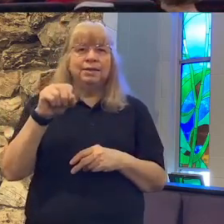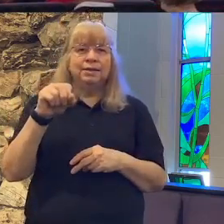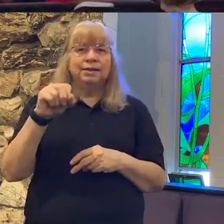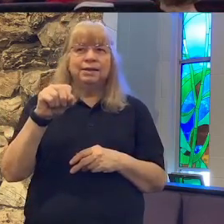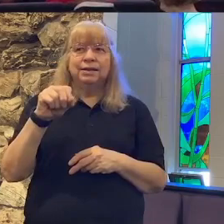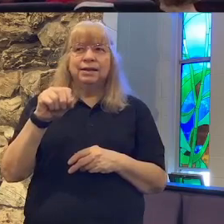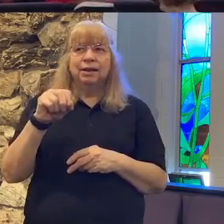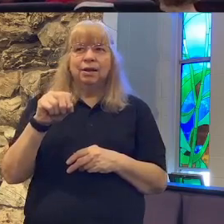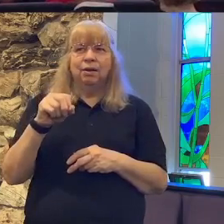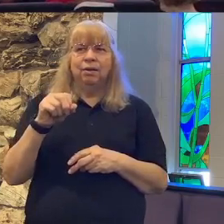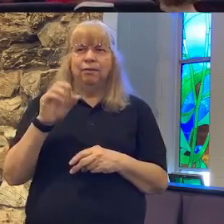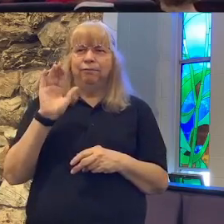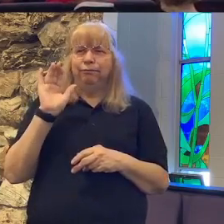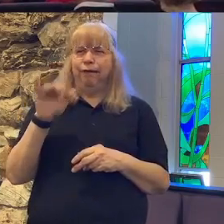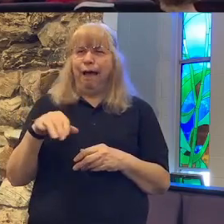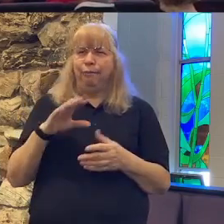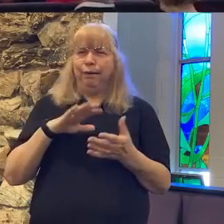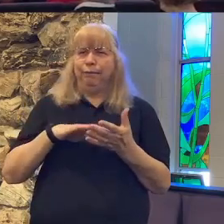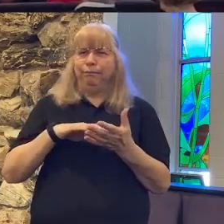oh, that was weak. I